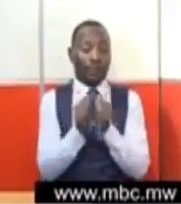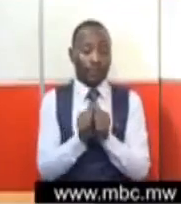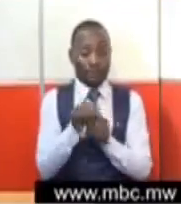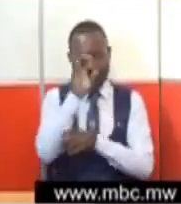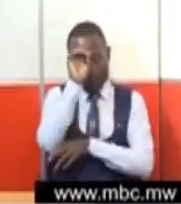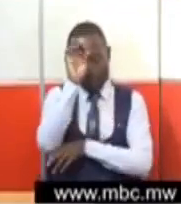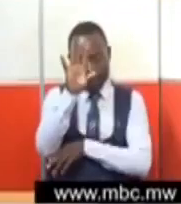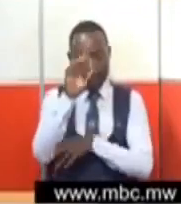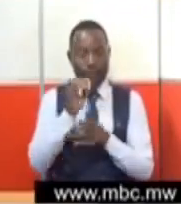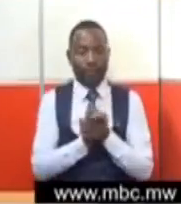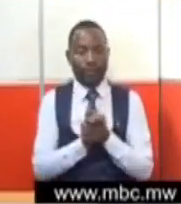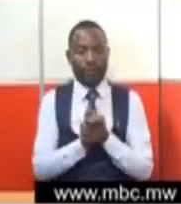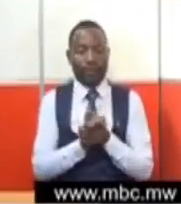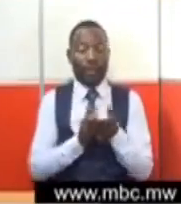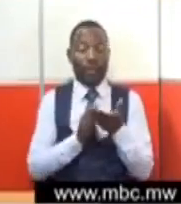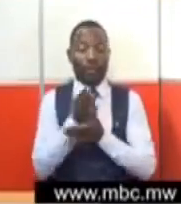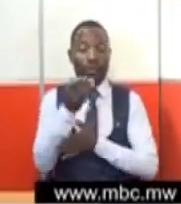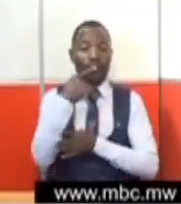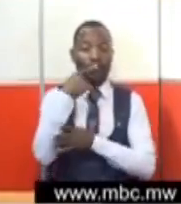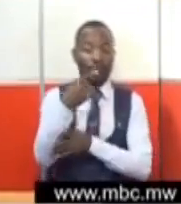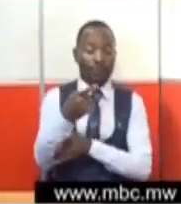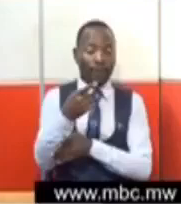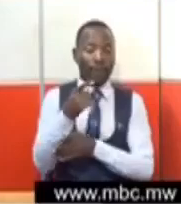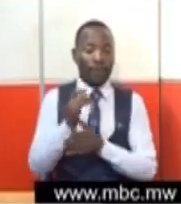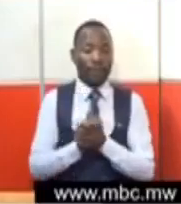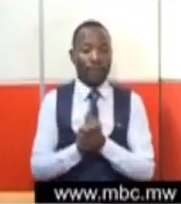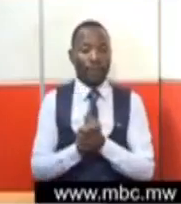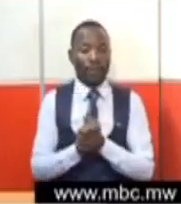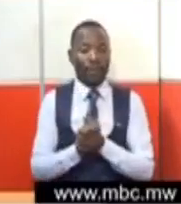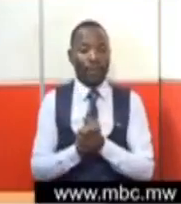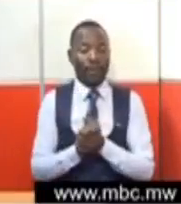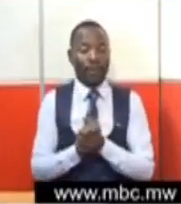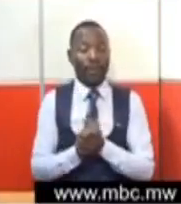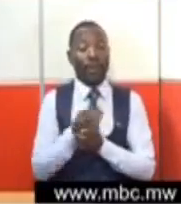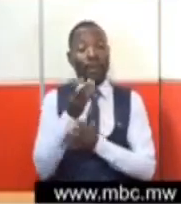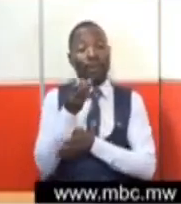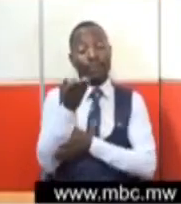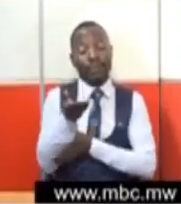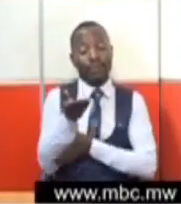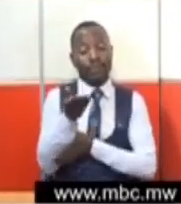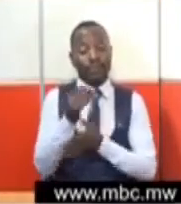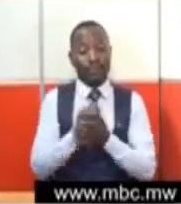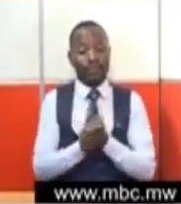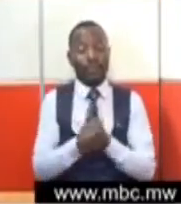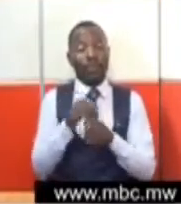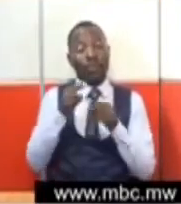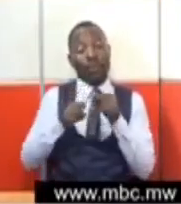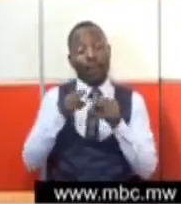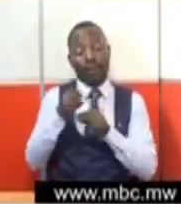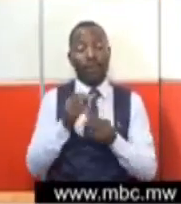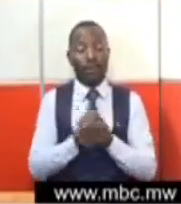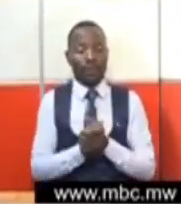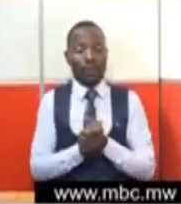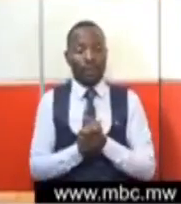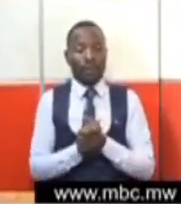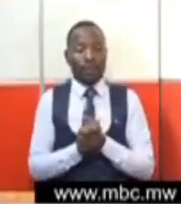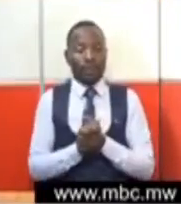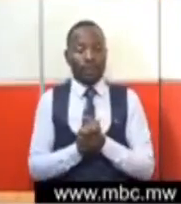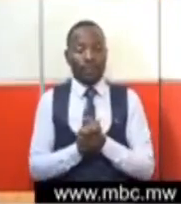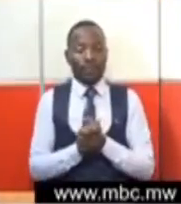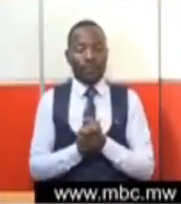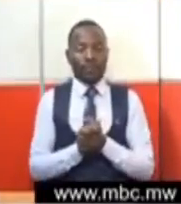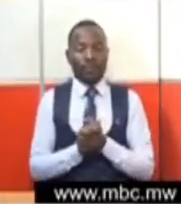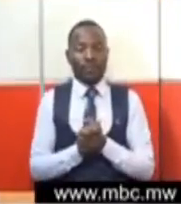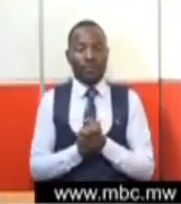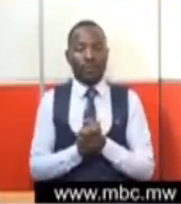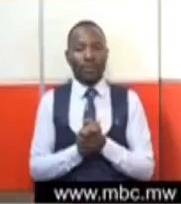in the country through the mining of limestone, whose deposits are already available in Balaka. Chipidon Tumodzi, NBC